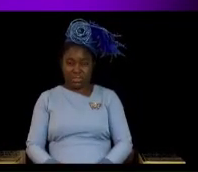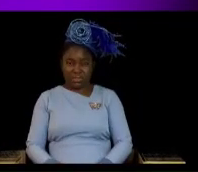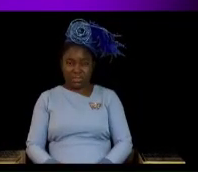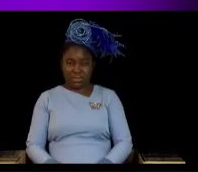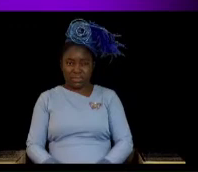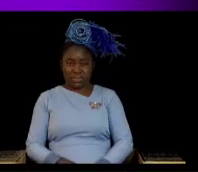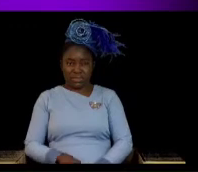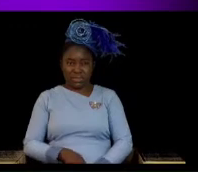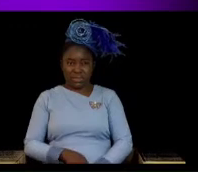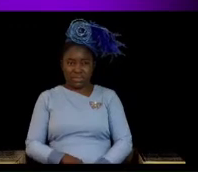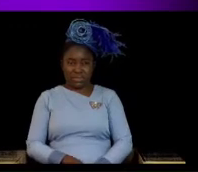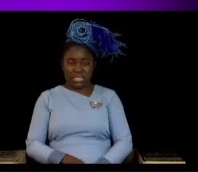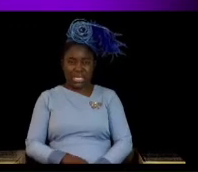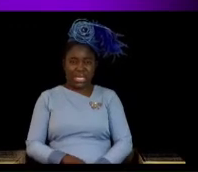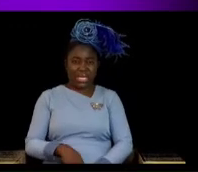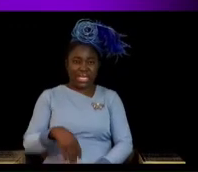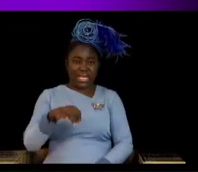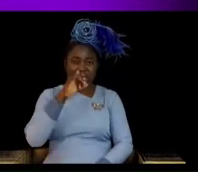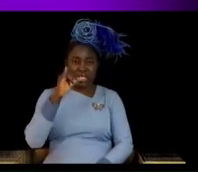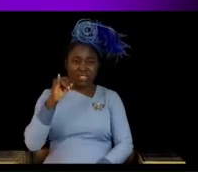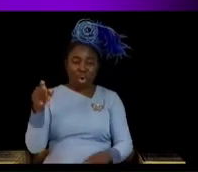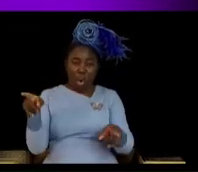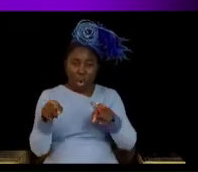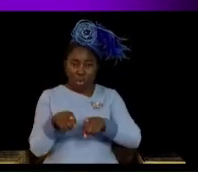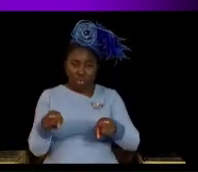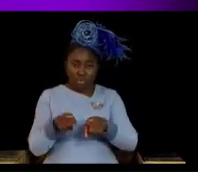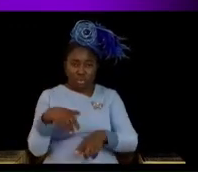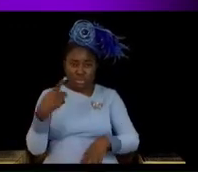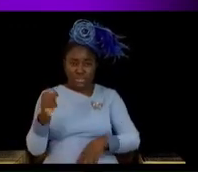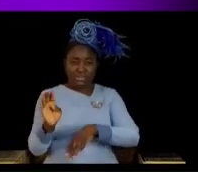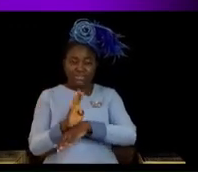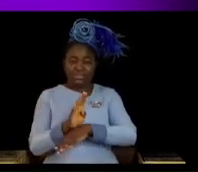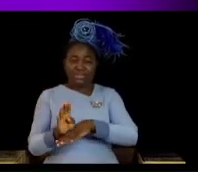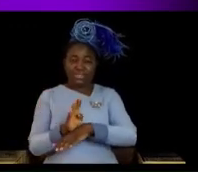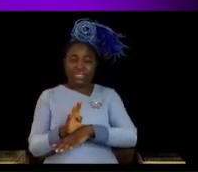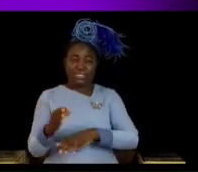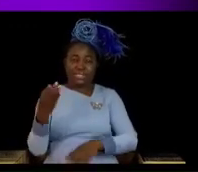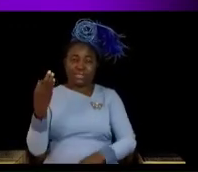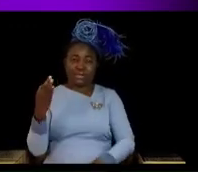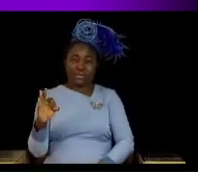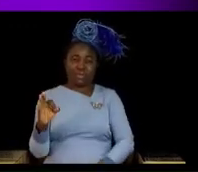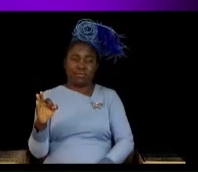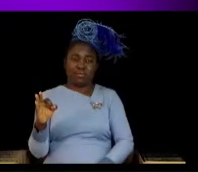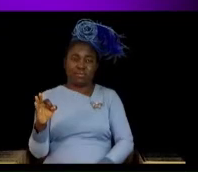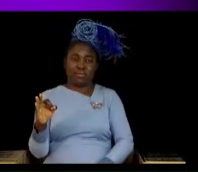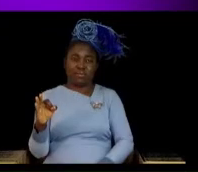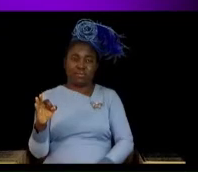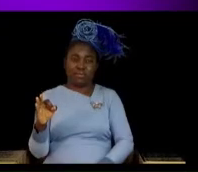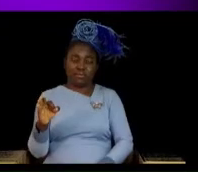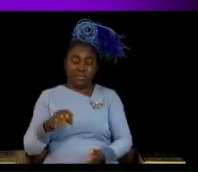It's also the business of learning how the enemy